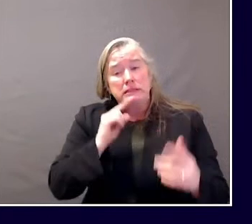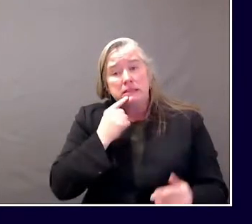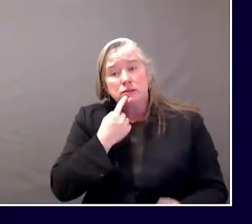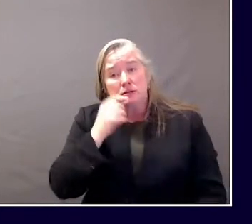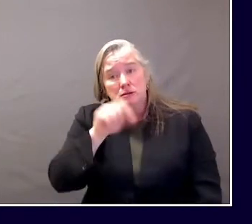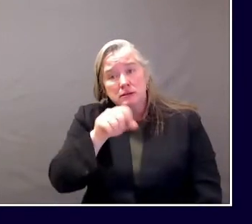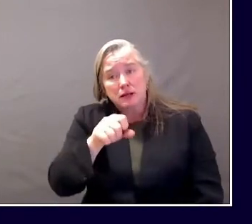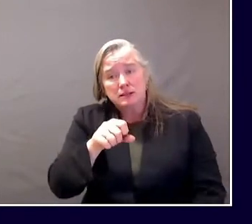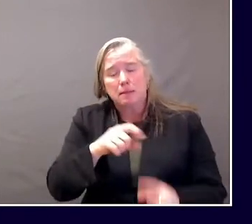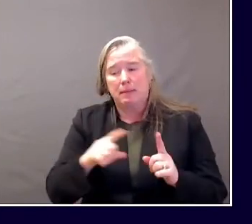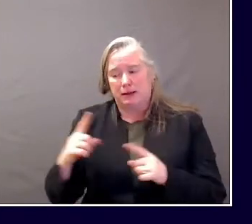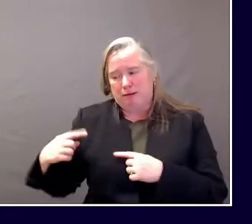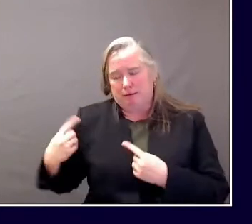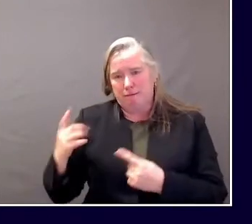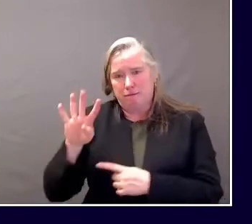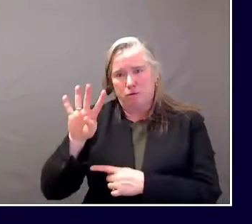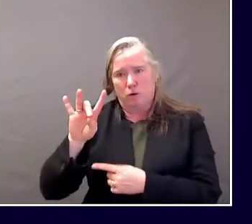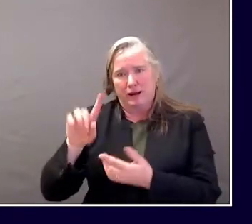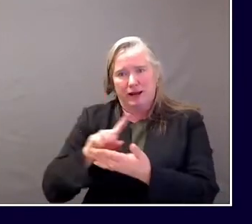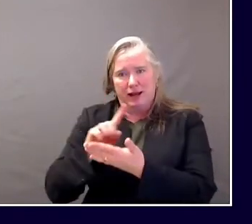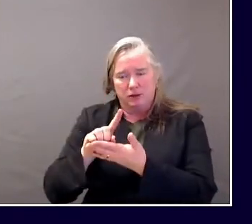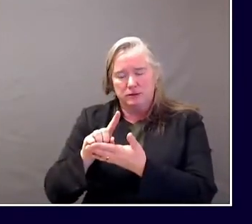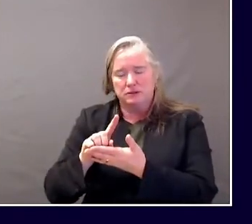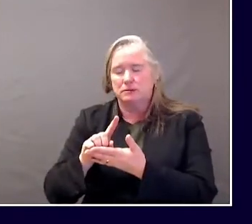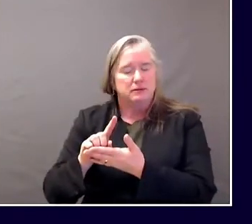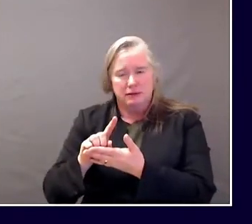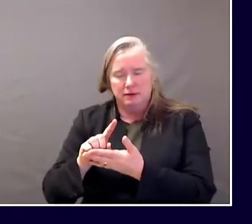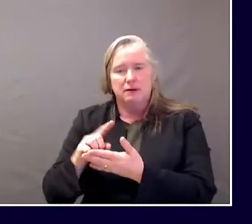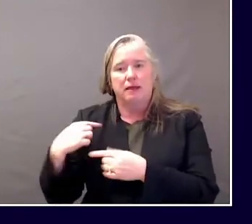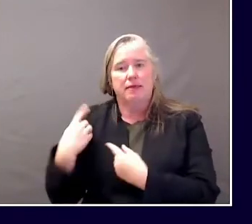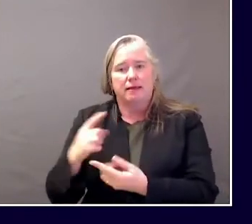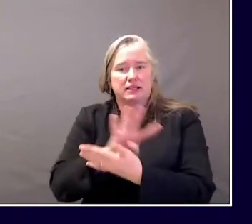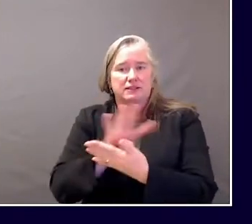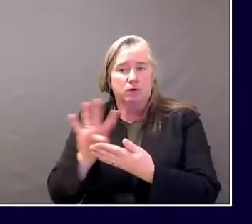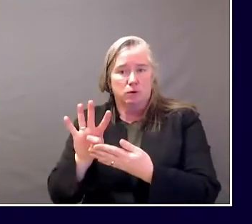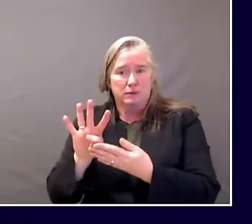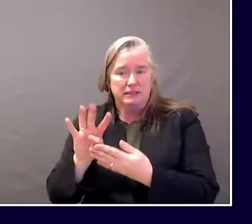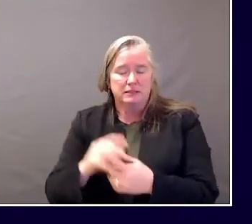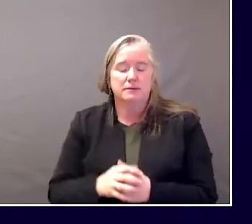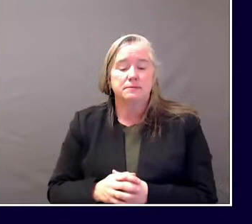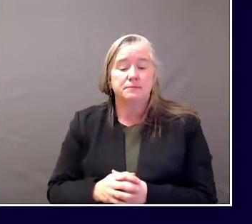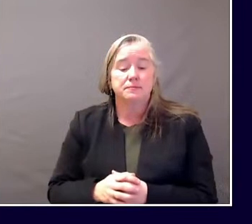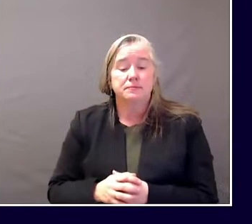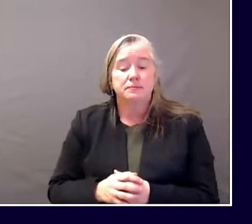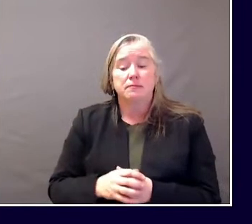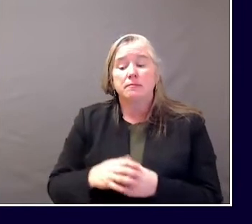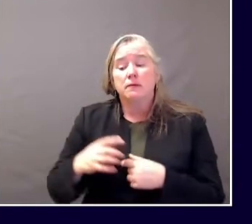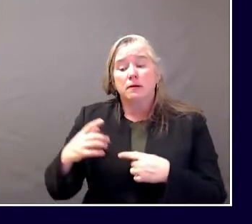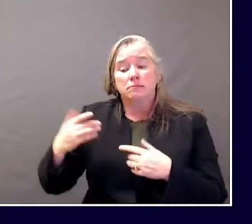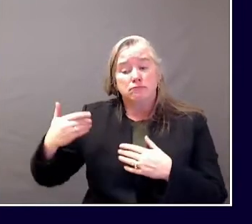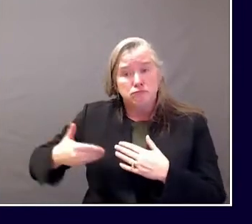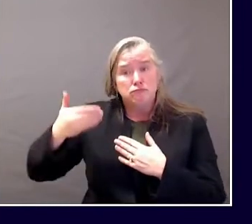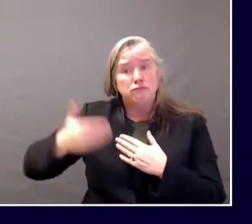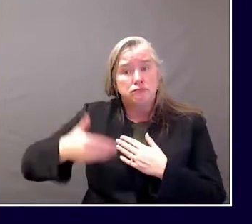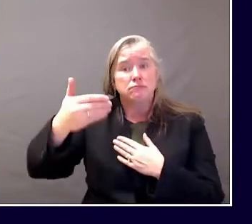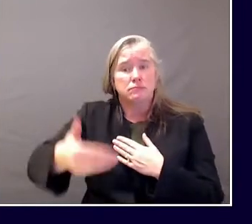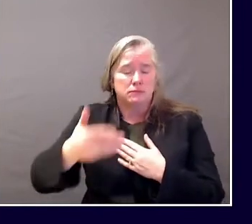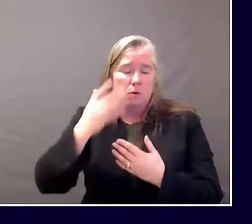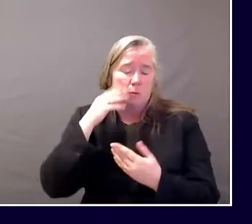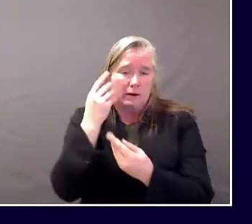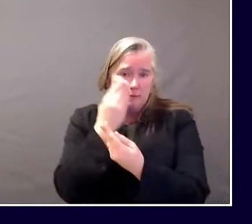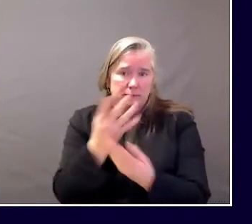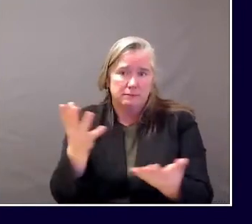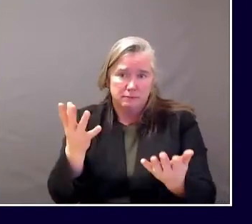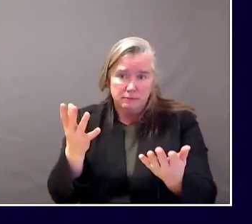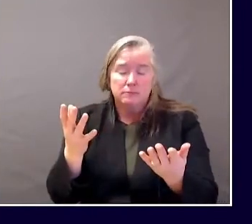hours, but rather within the last 4 weeks. We'll continue to provide updates like that as we learn more and as we try to pull back the